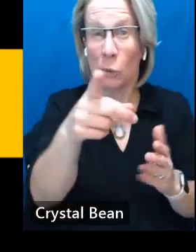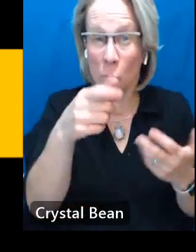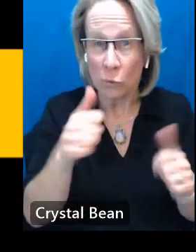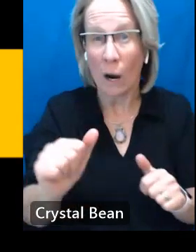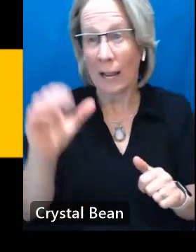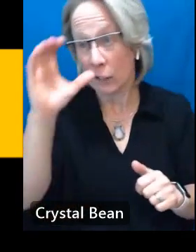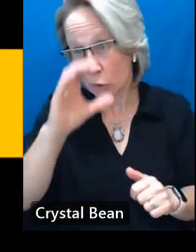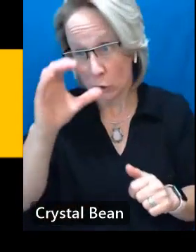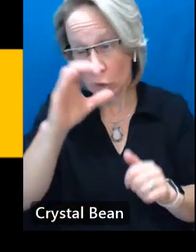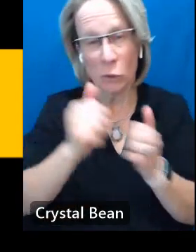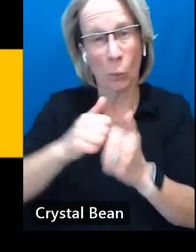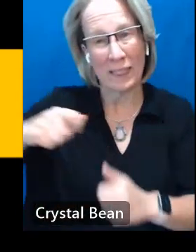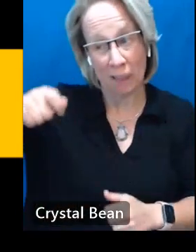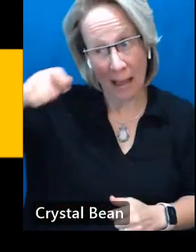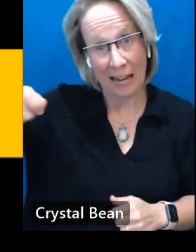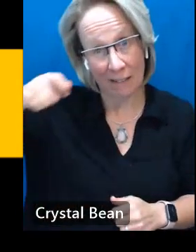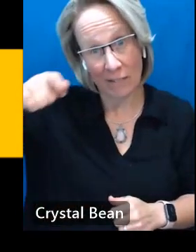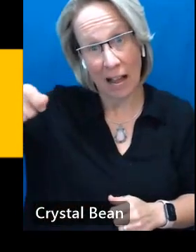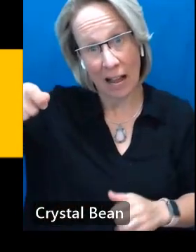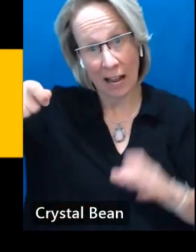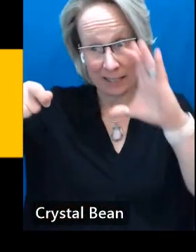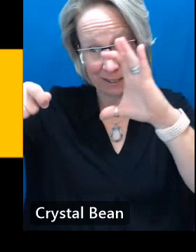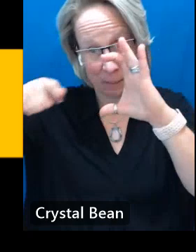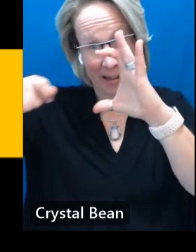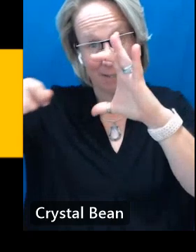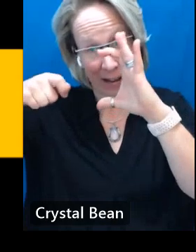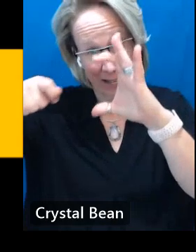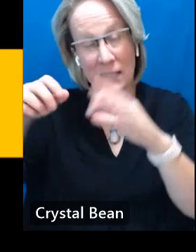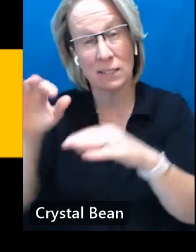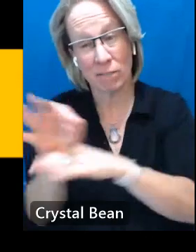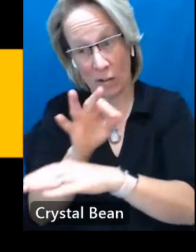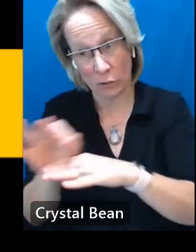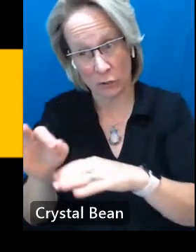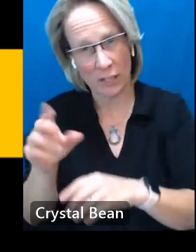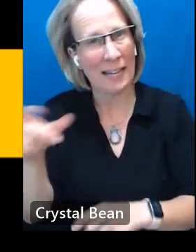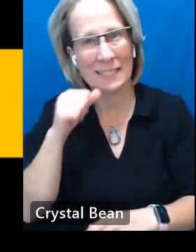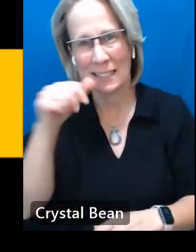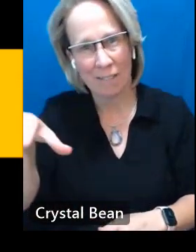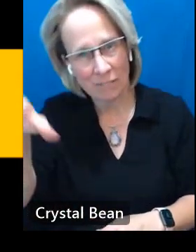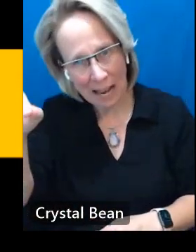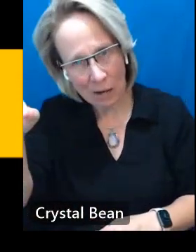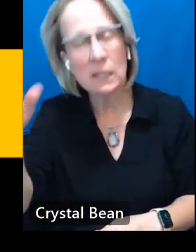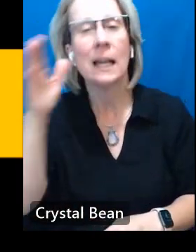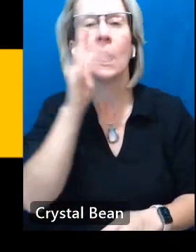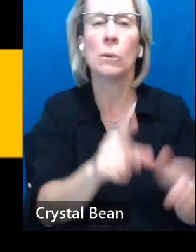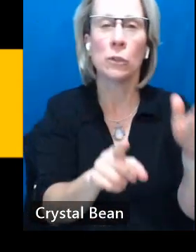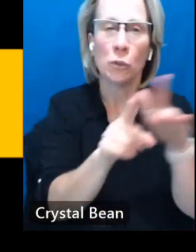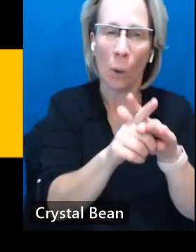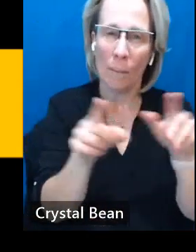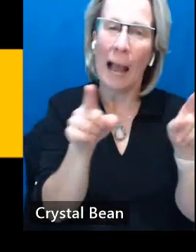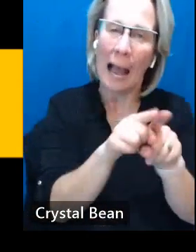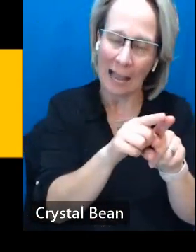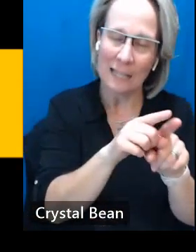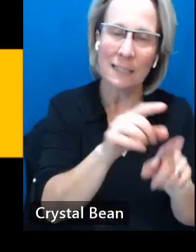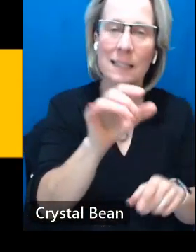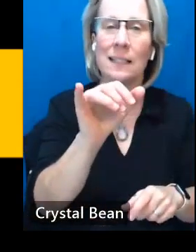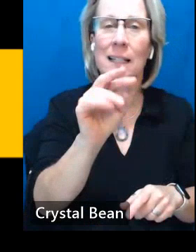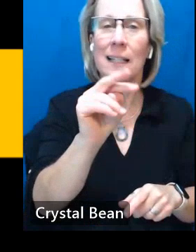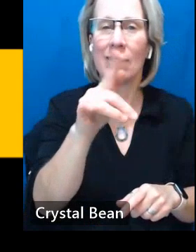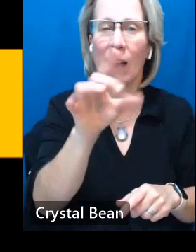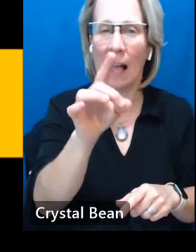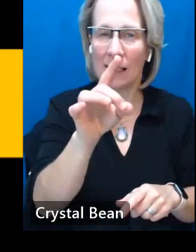magnifying glass function and it's not found, then it will show us an invalid value, right? Like if I tried to put,